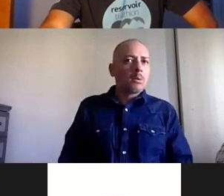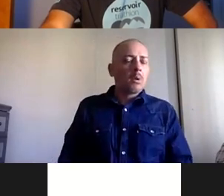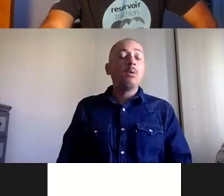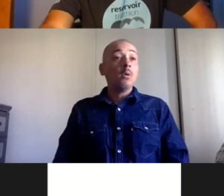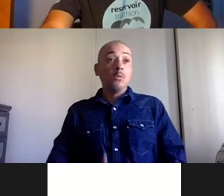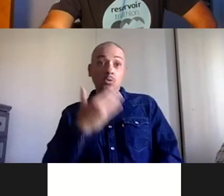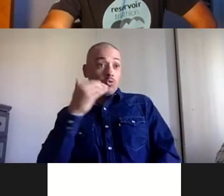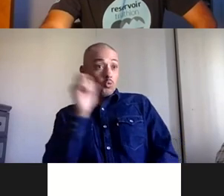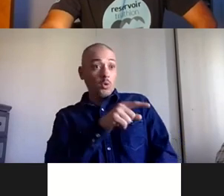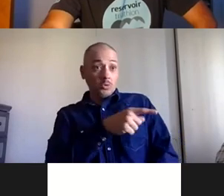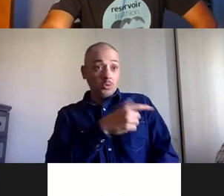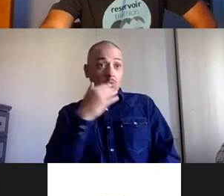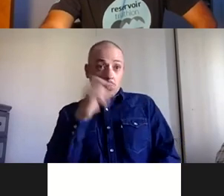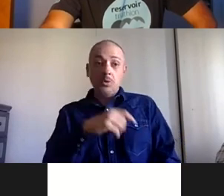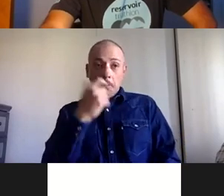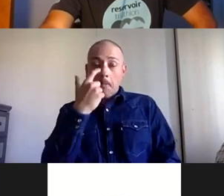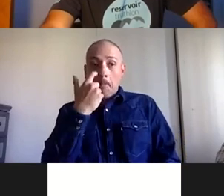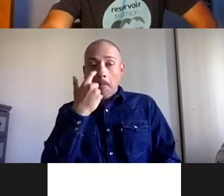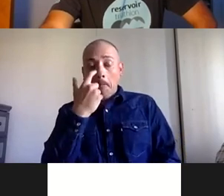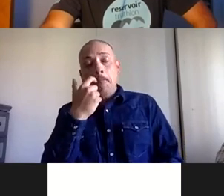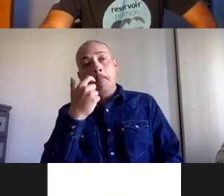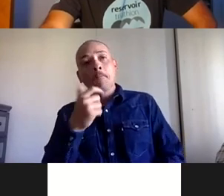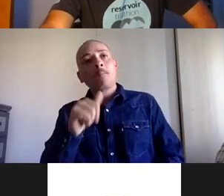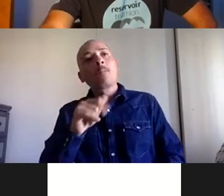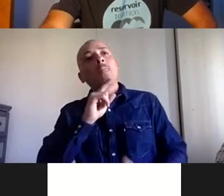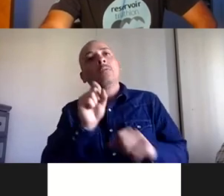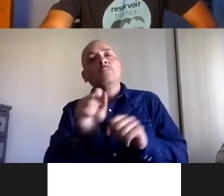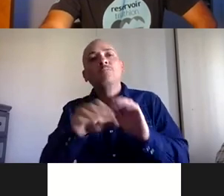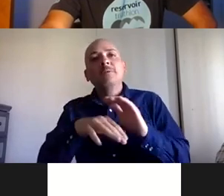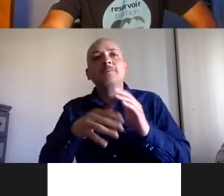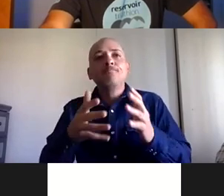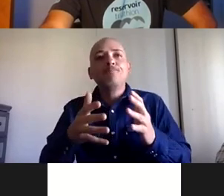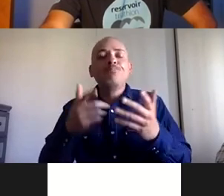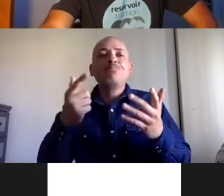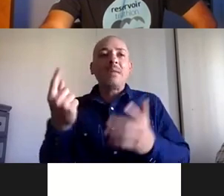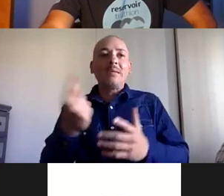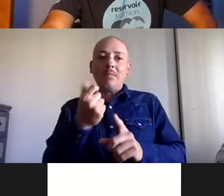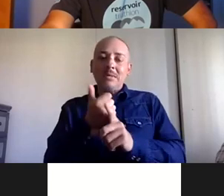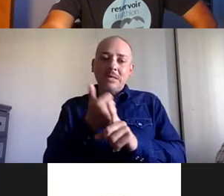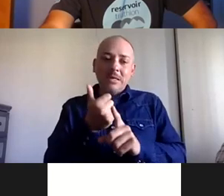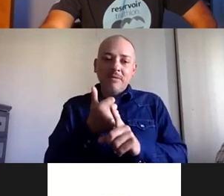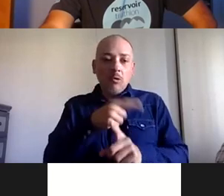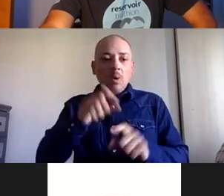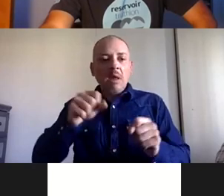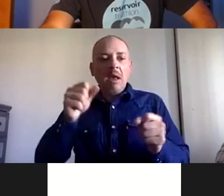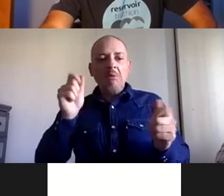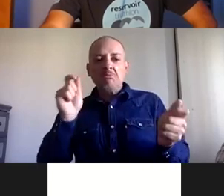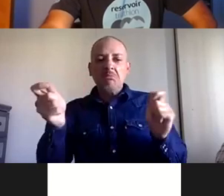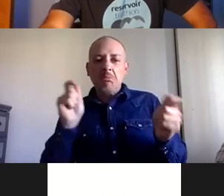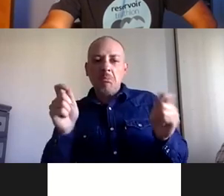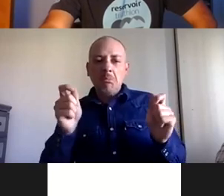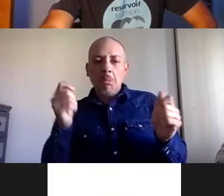It's a great question. So this is basically, this is something that we can play around